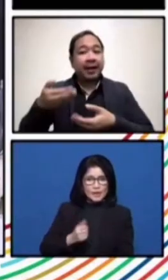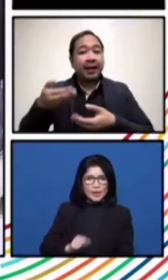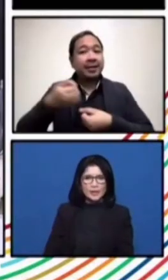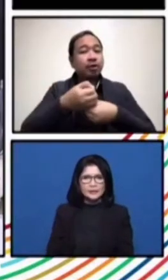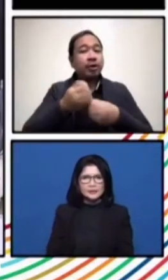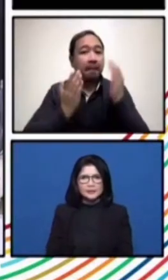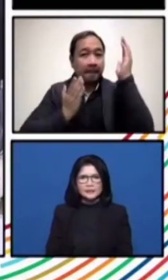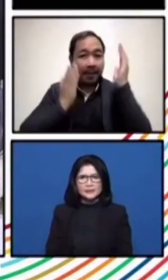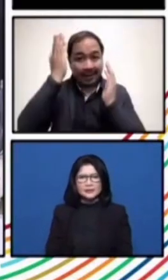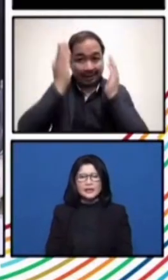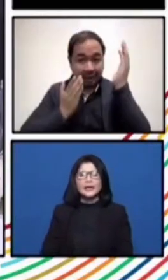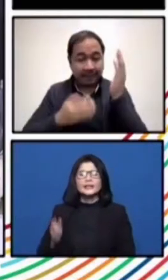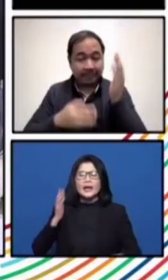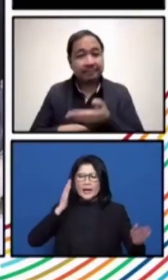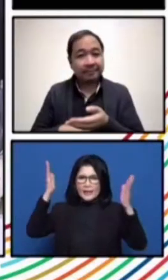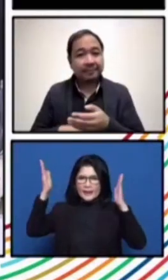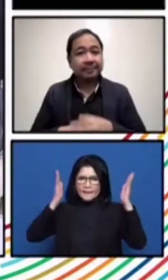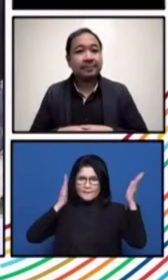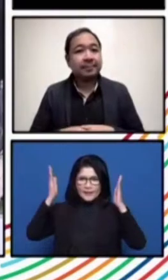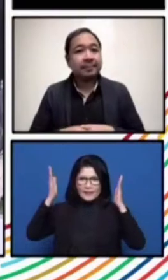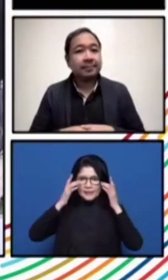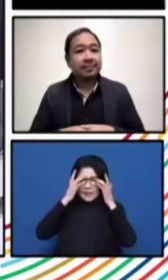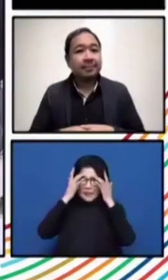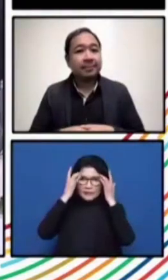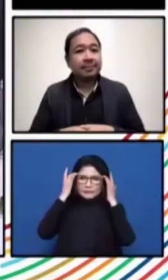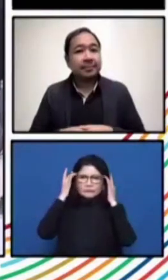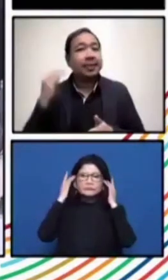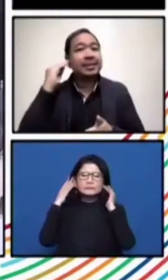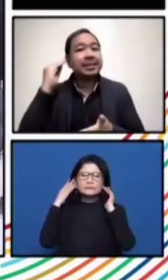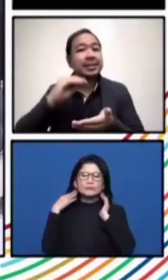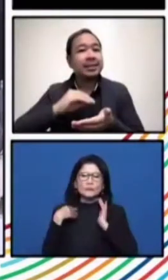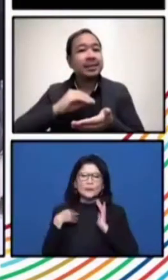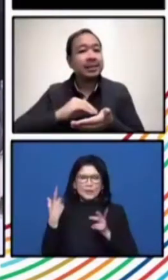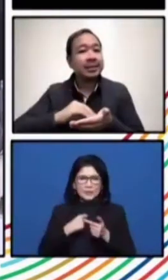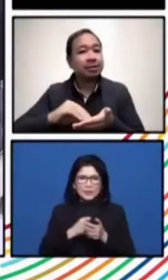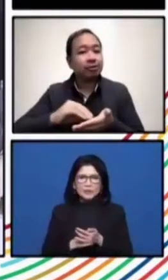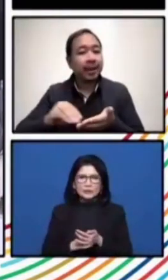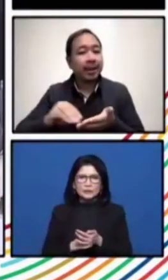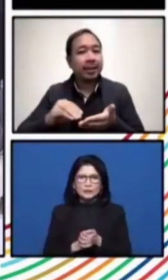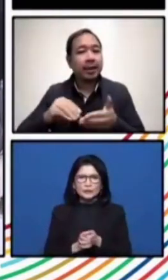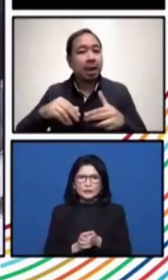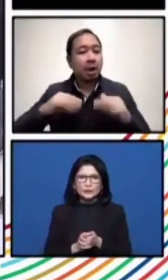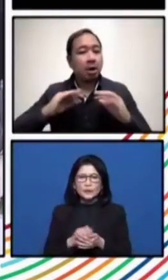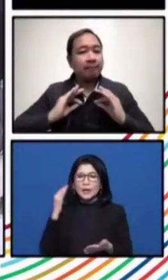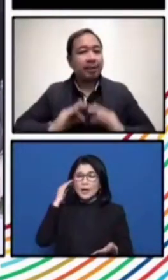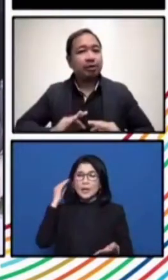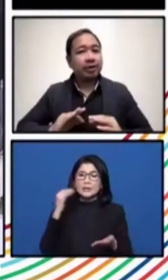mazia Yusuf Secretary General minister of women family and Community Development